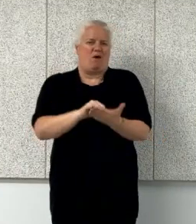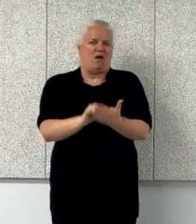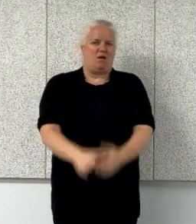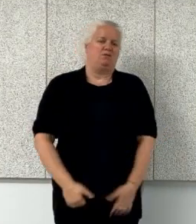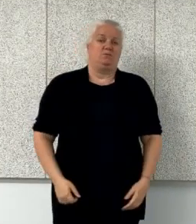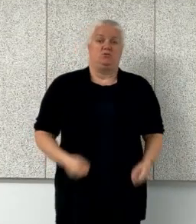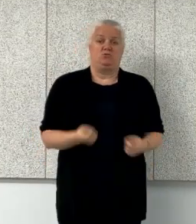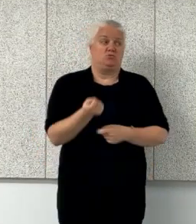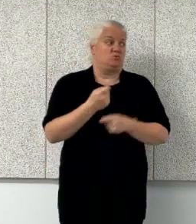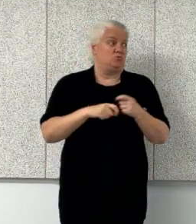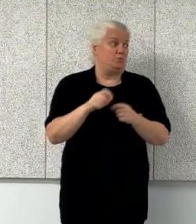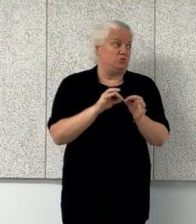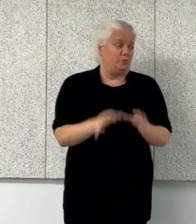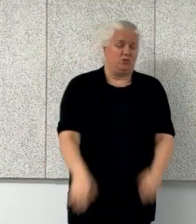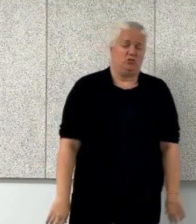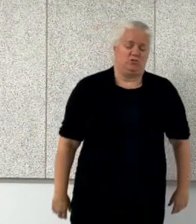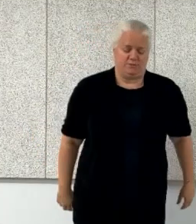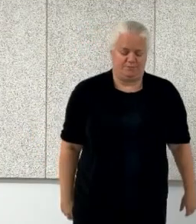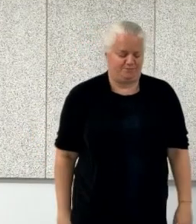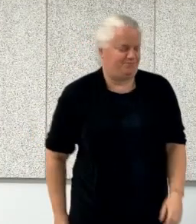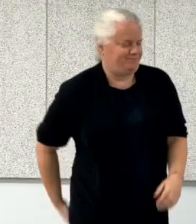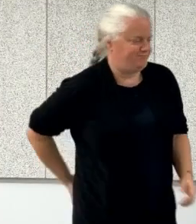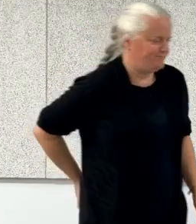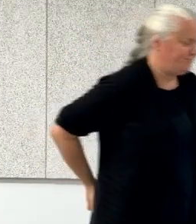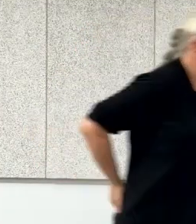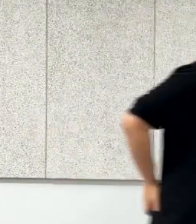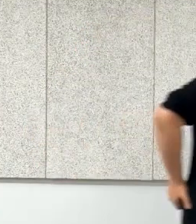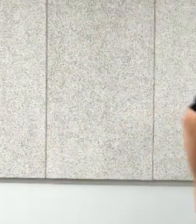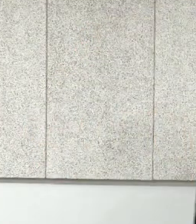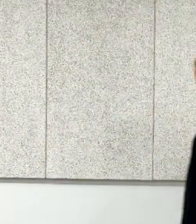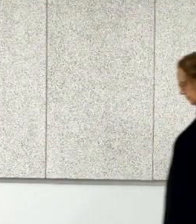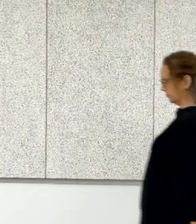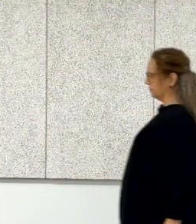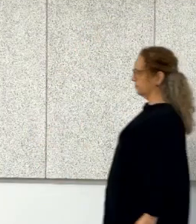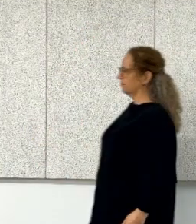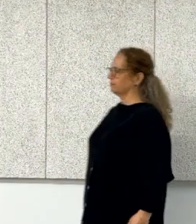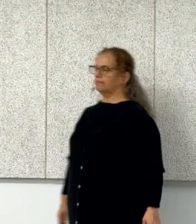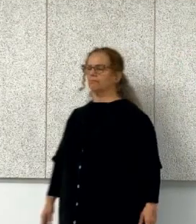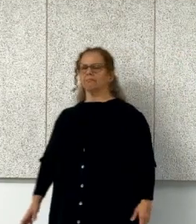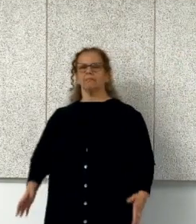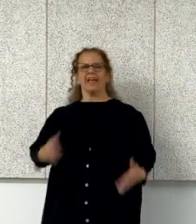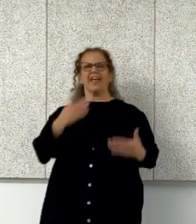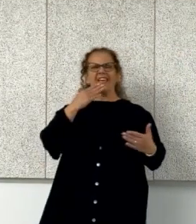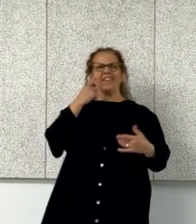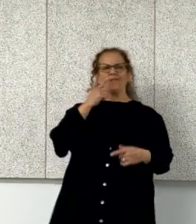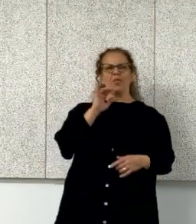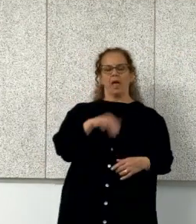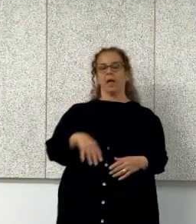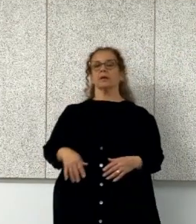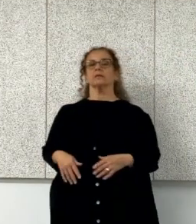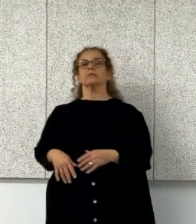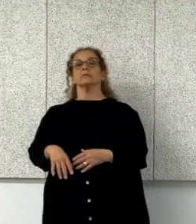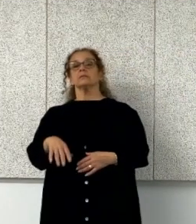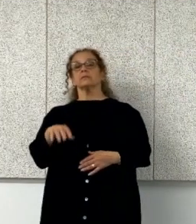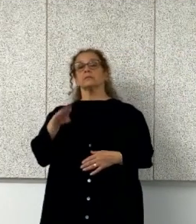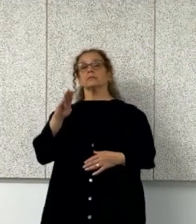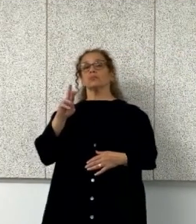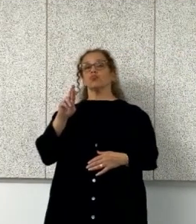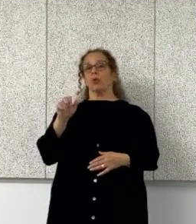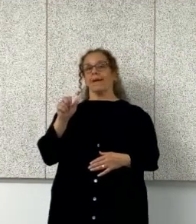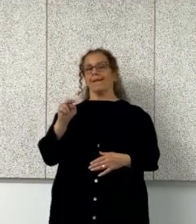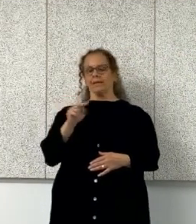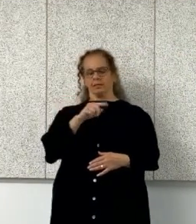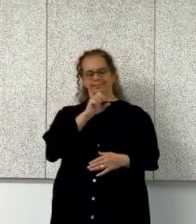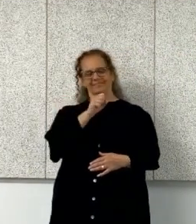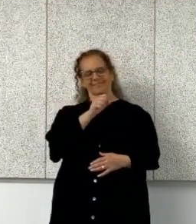So thank you for that, because yes, I think what you're pointing to. Please shut me up. Never. What I think you're pointing to, I approach from my work in audience